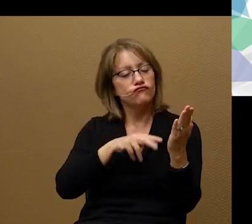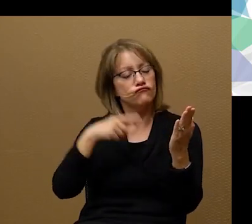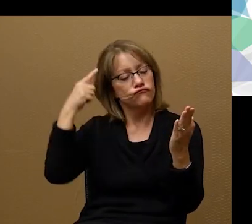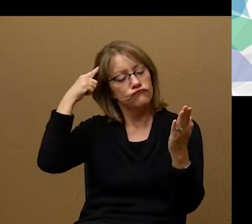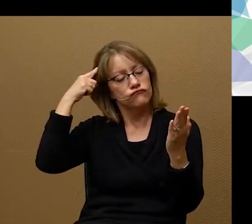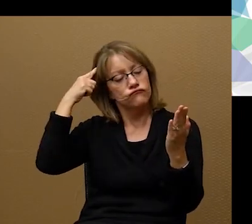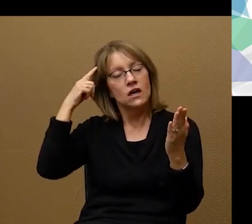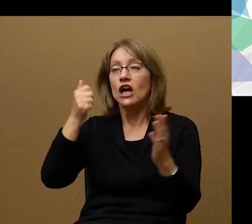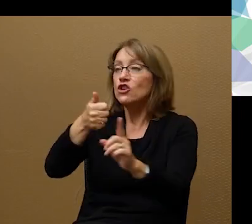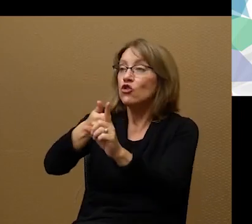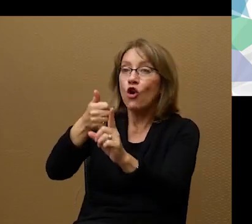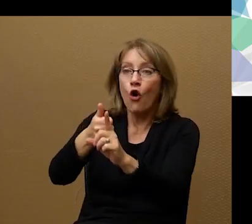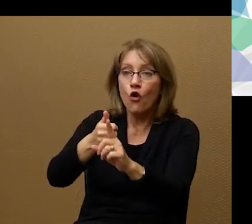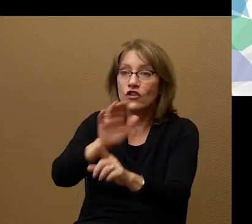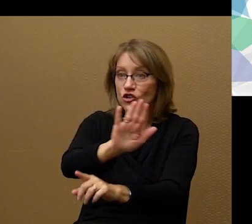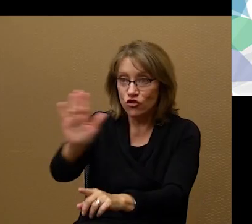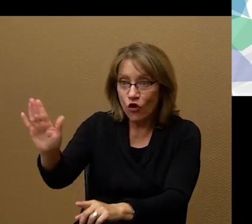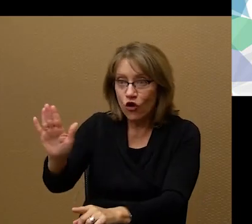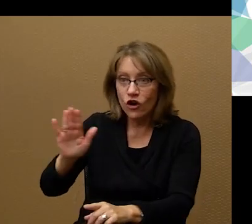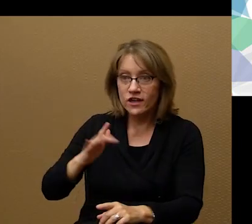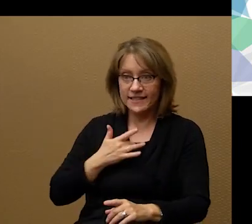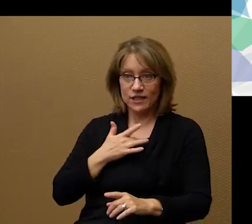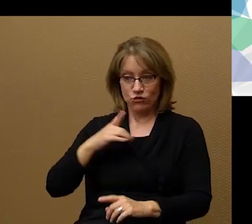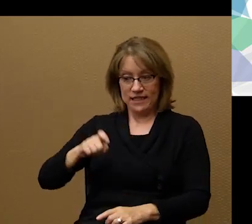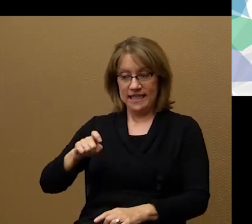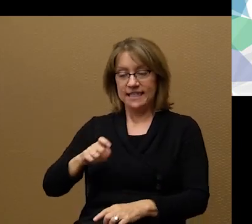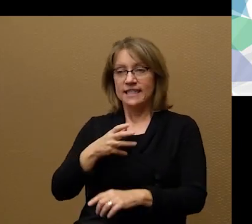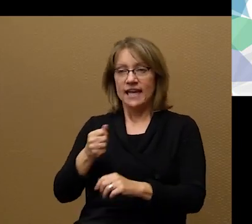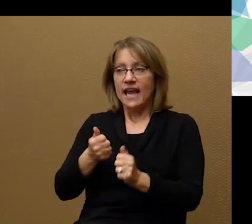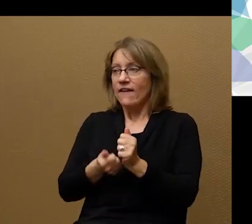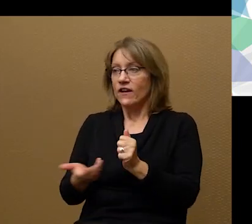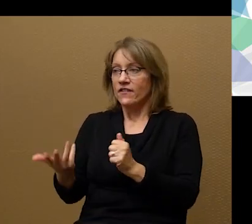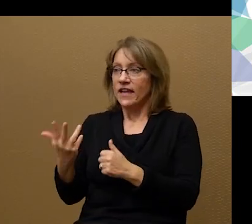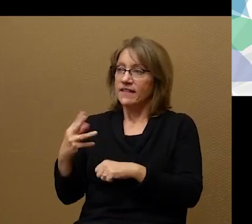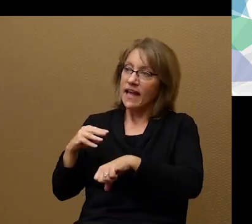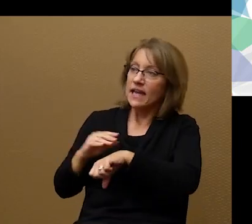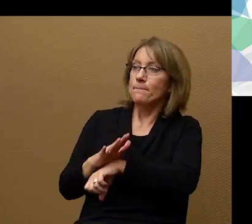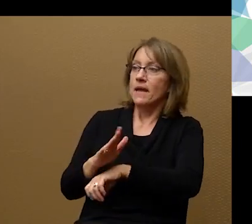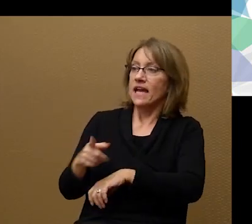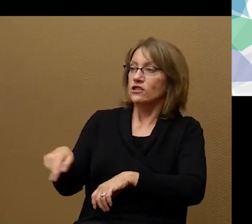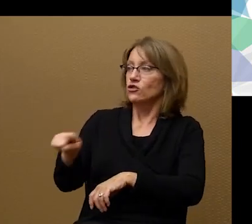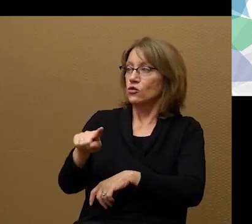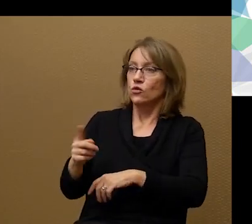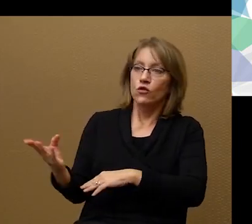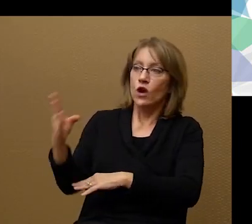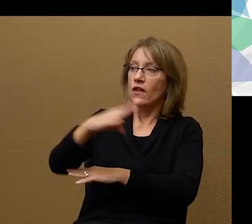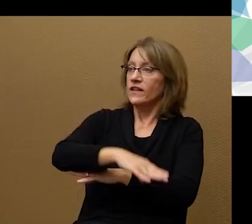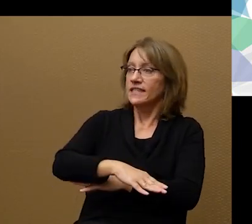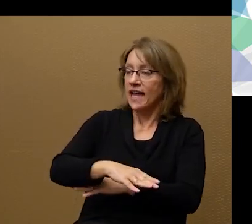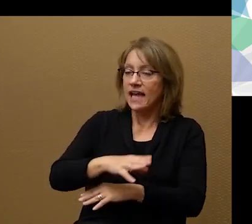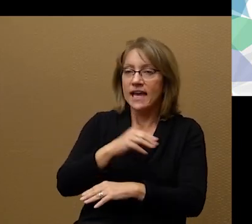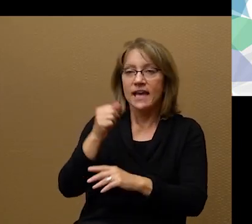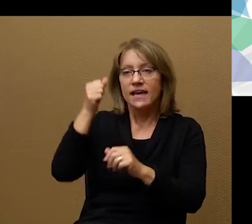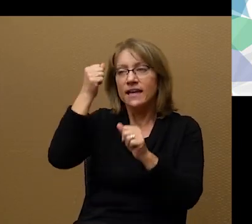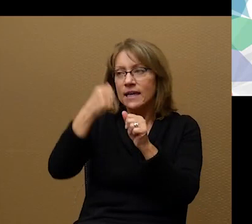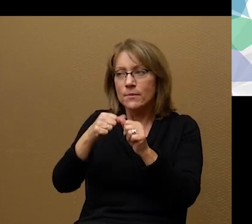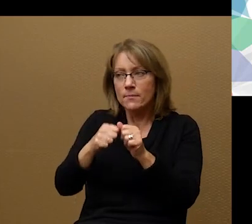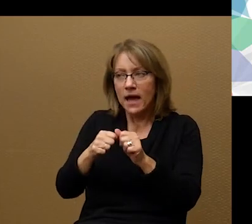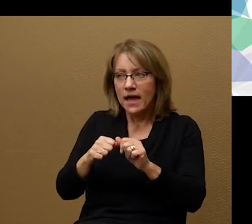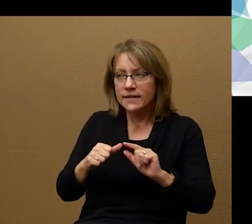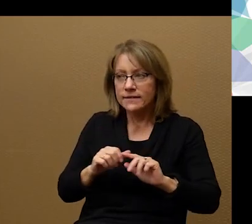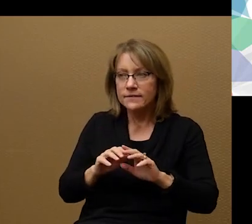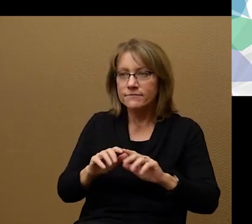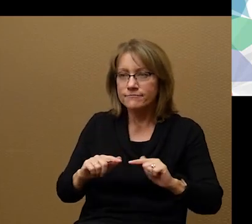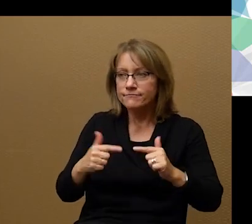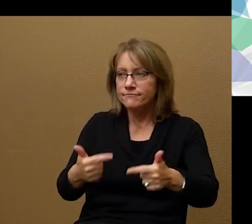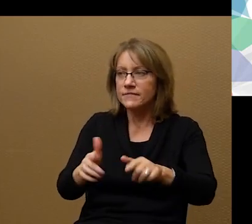own sensory needs and everything that impacts you throughout the day. And then keep in mind what your kids might be